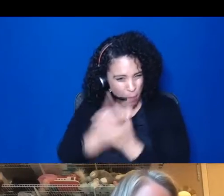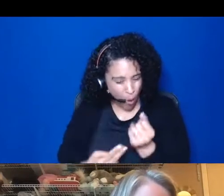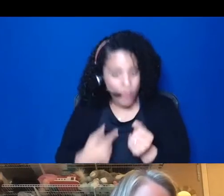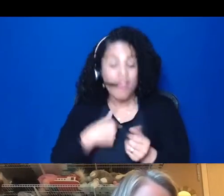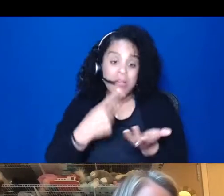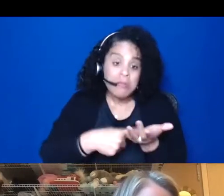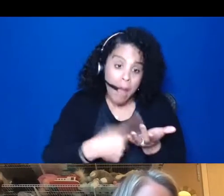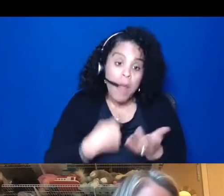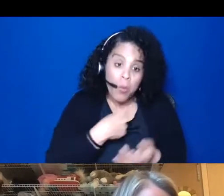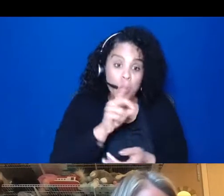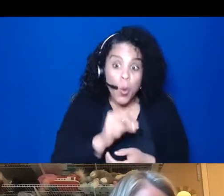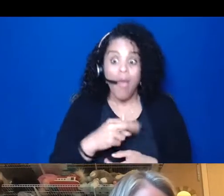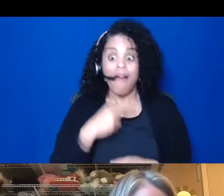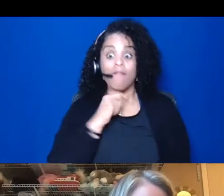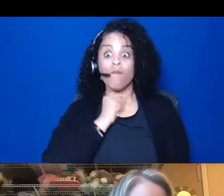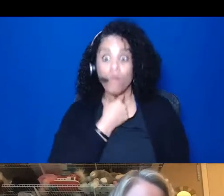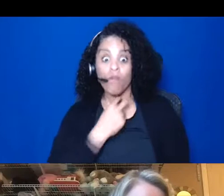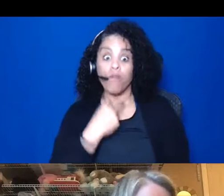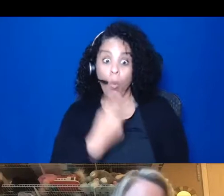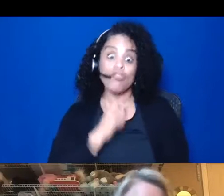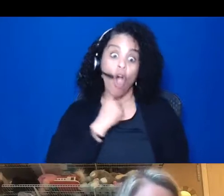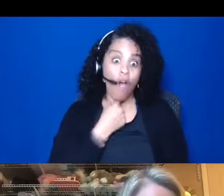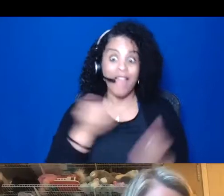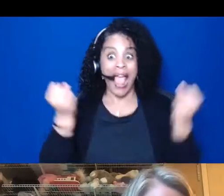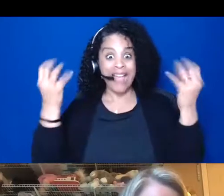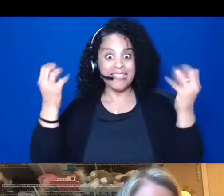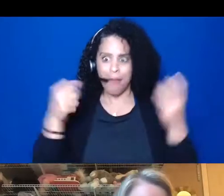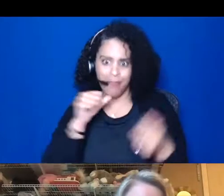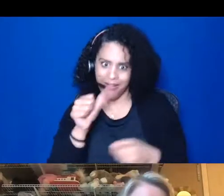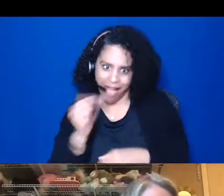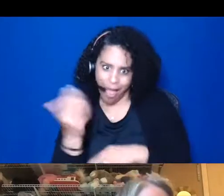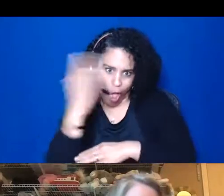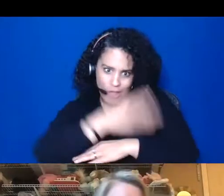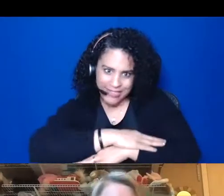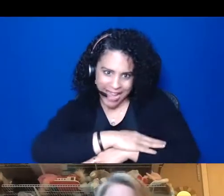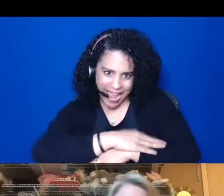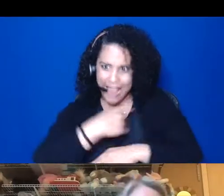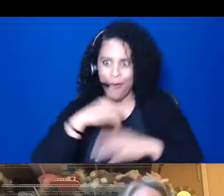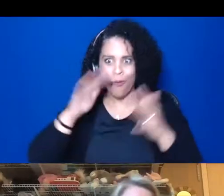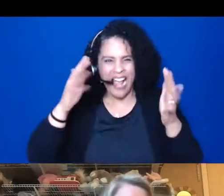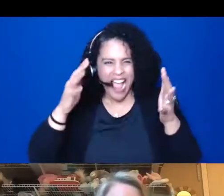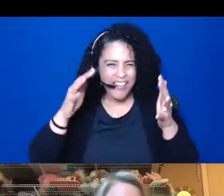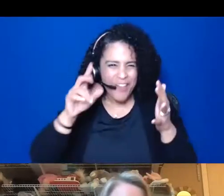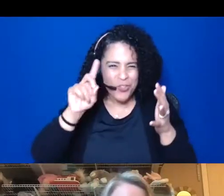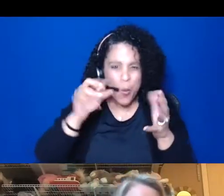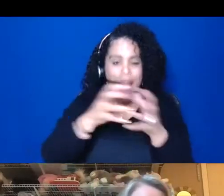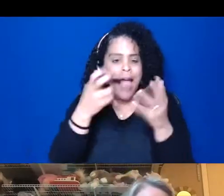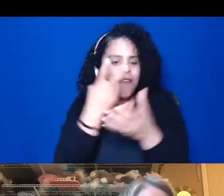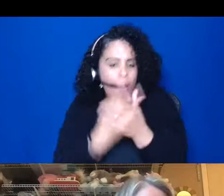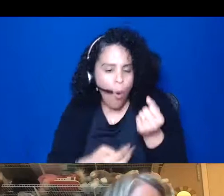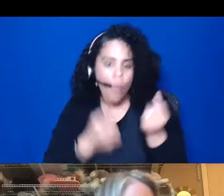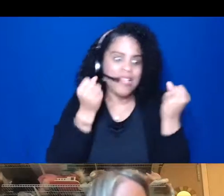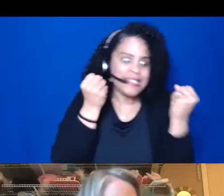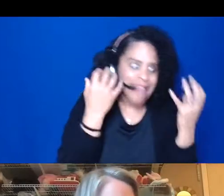some time where it's voices off, hands up, but that's not like all day long. And so we kind of just do a lot of both of